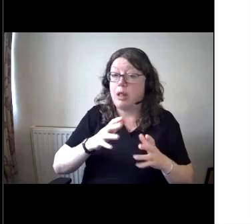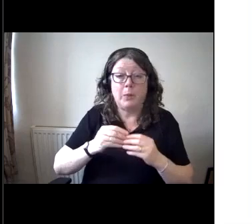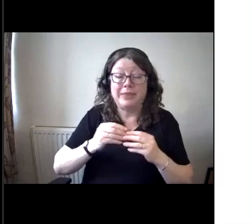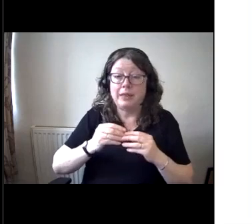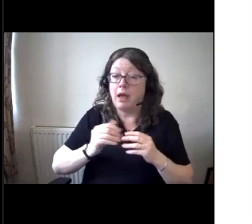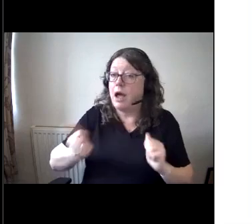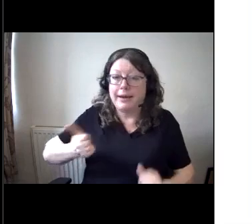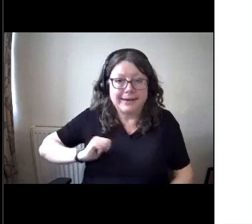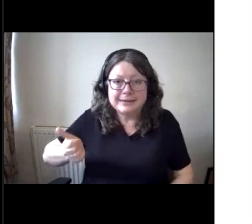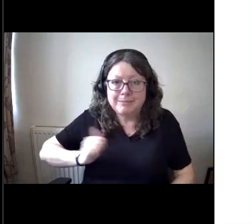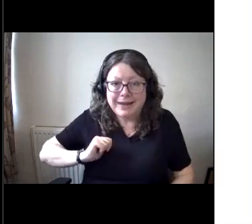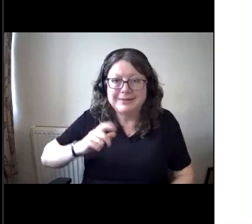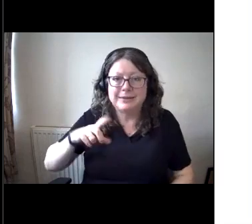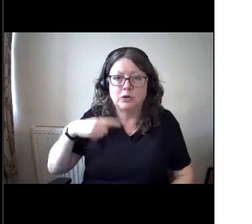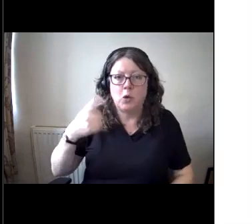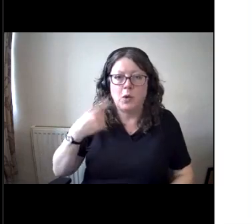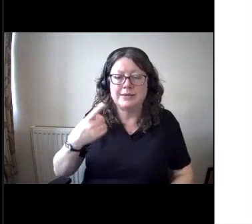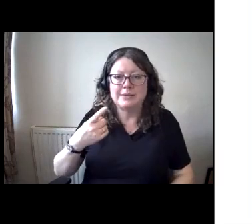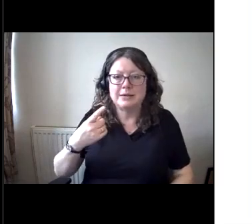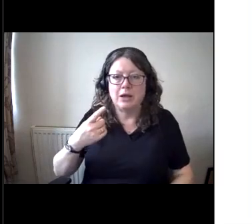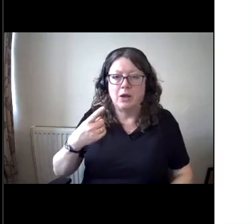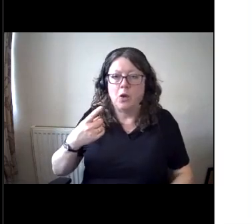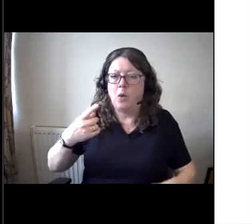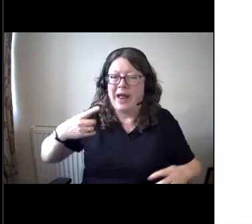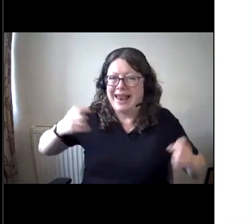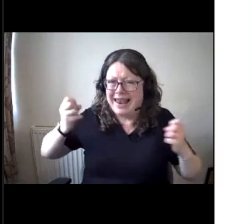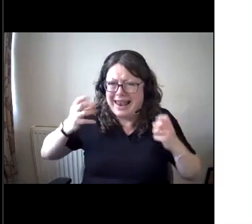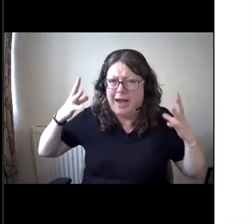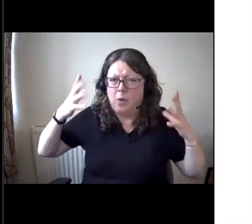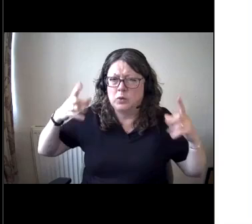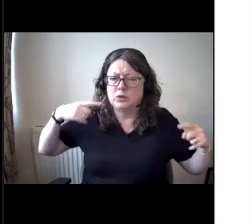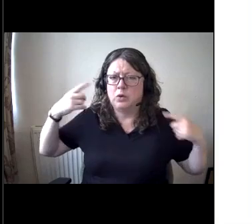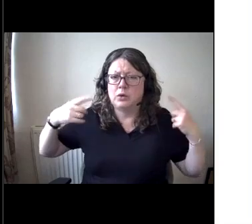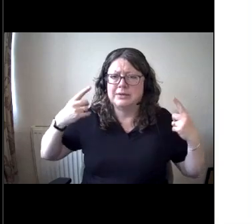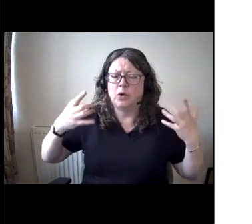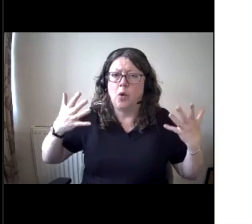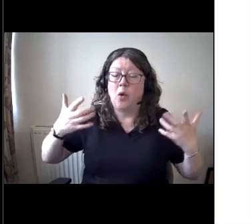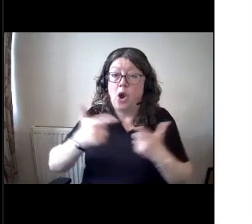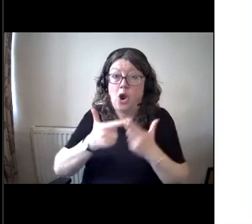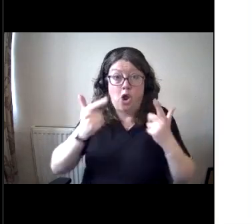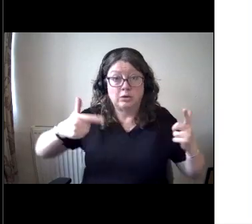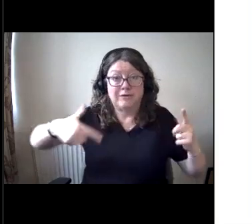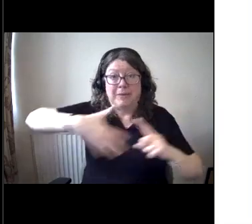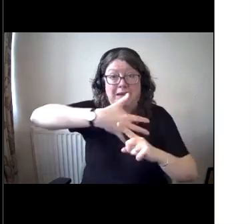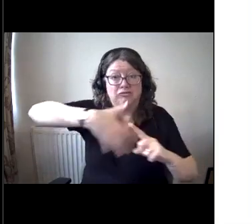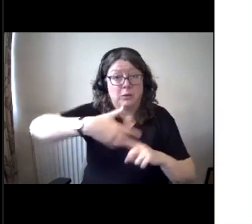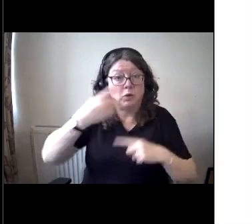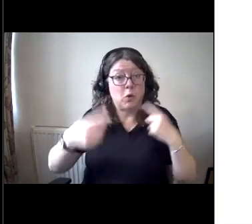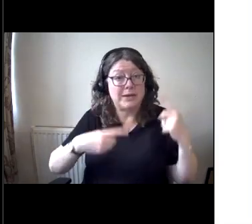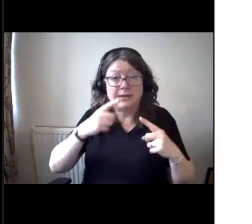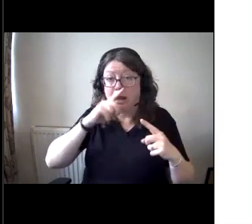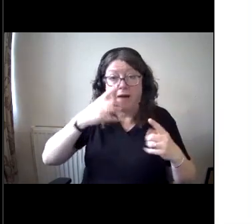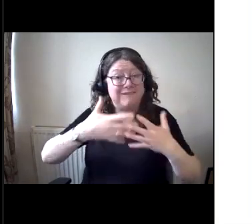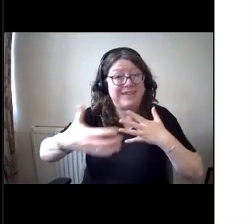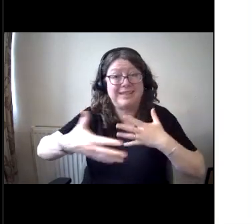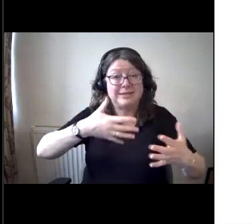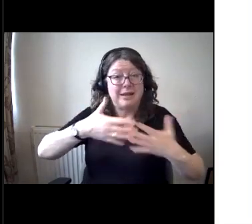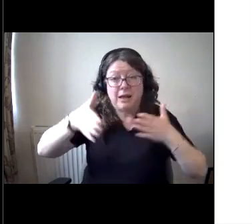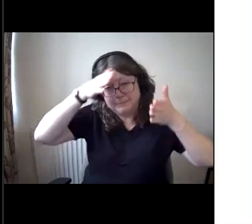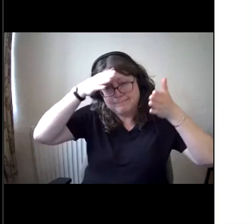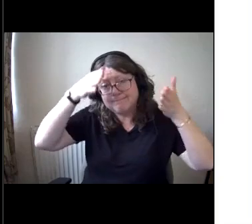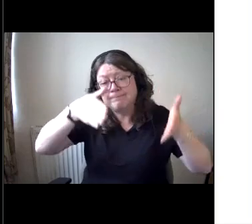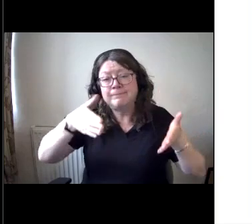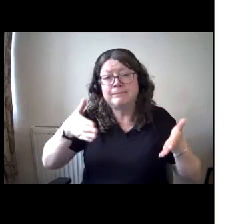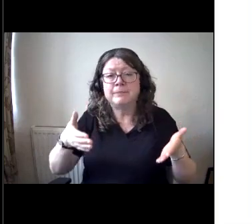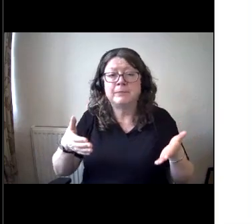of noise, not being able to filter out certain lots of noise or specific type of noises. So quite often we can see challenges